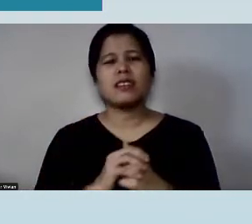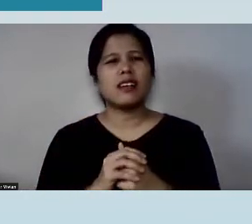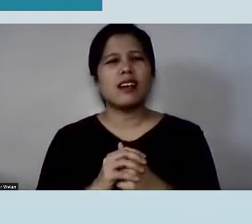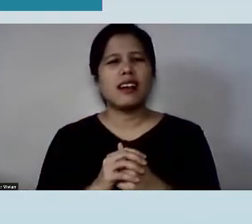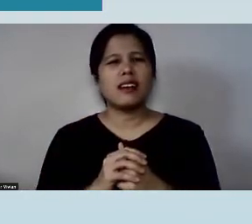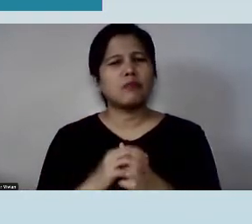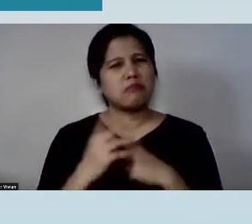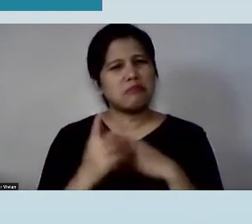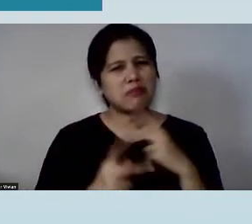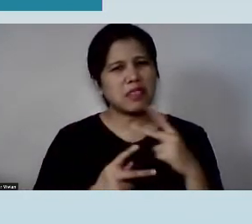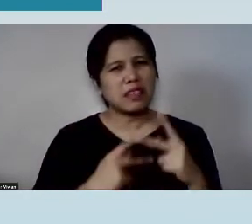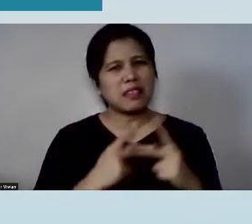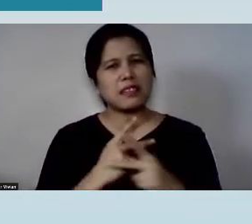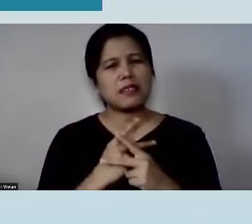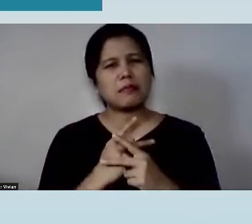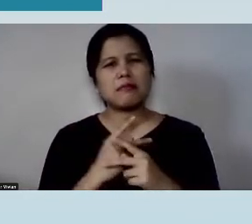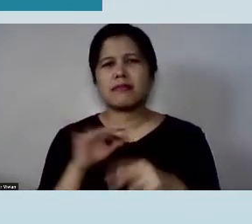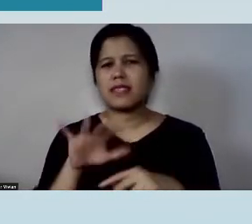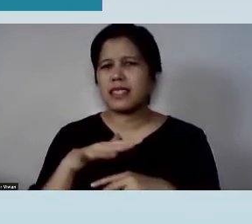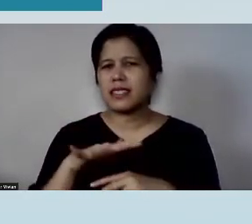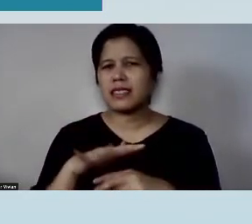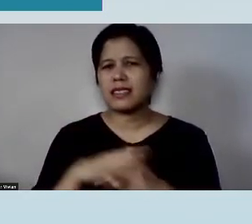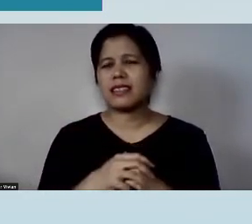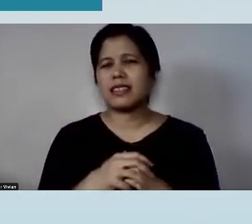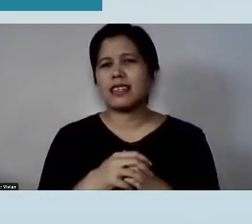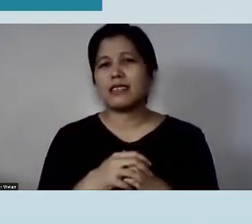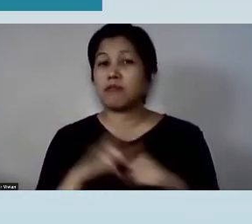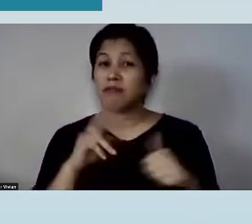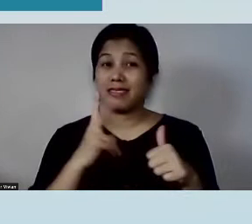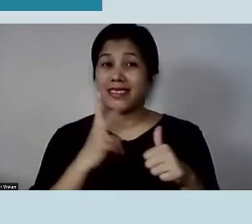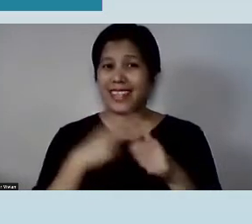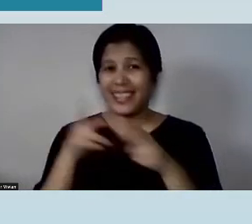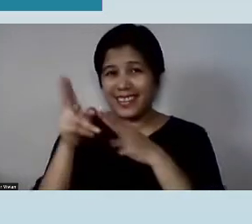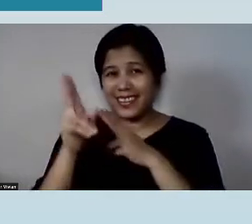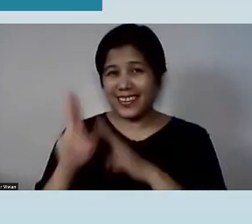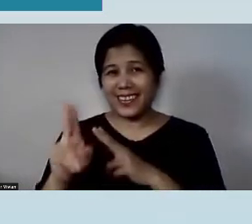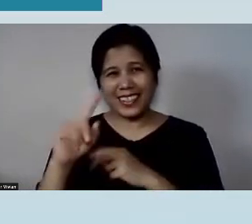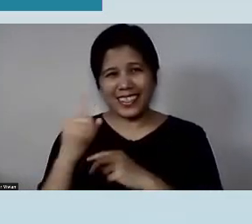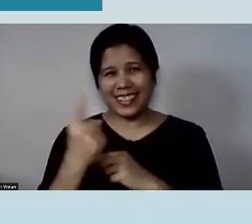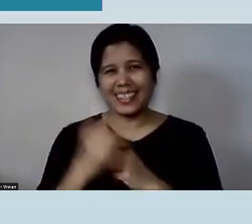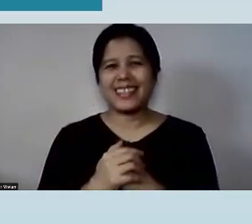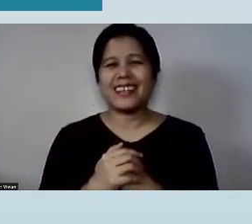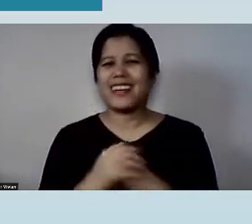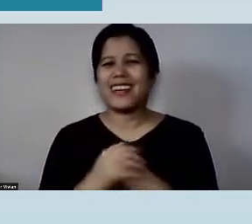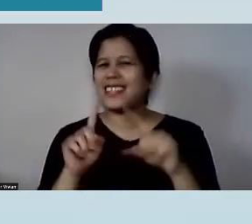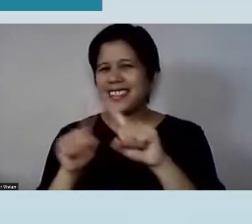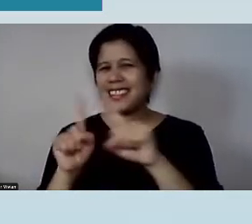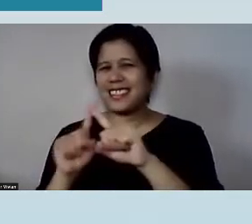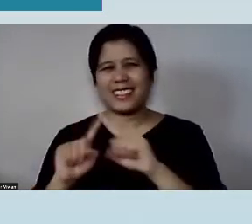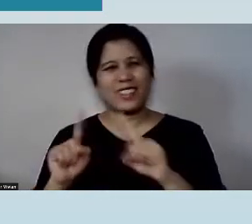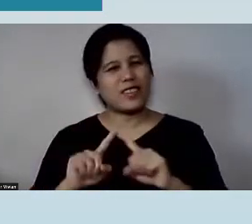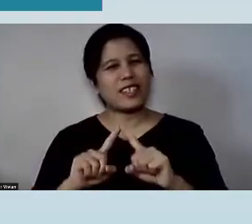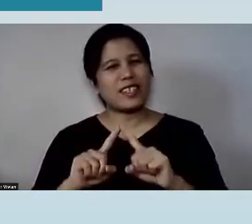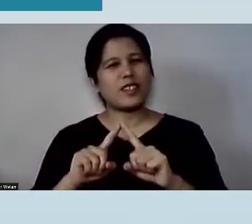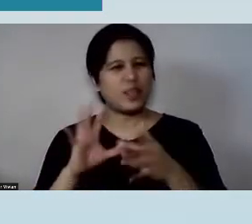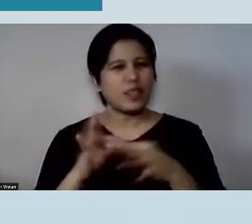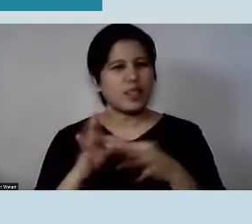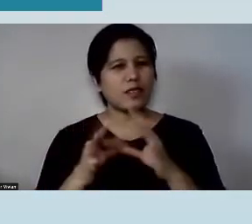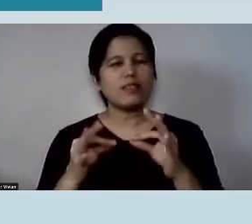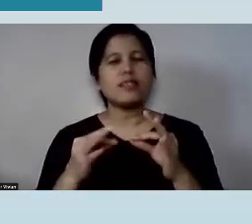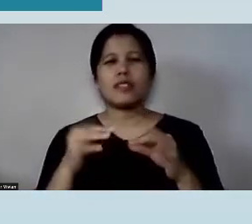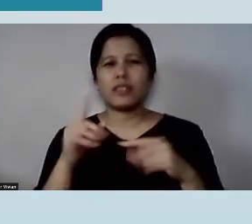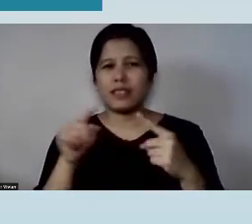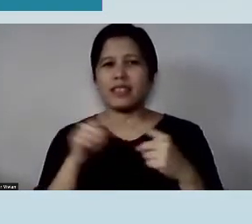of an honor student. Pero laging second honor lang, di ba? Then, it was a different story when I got to college. So, a child